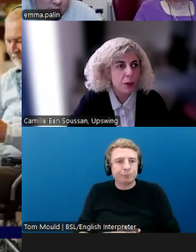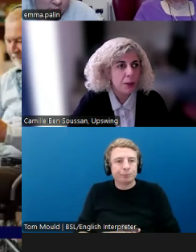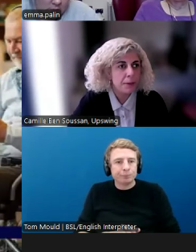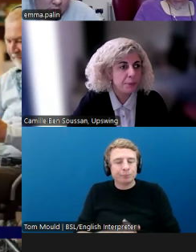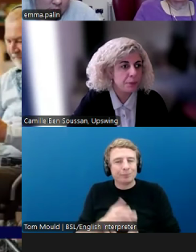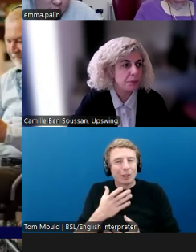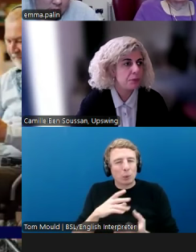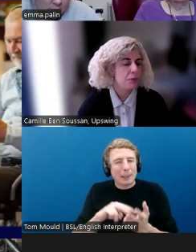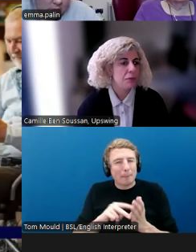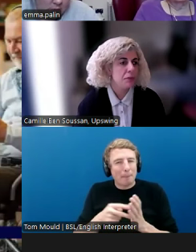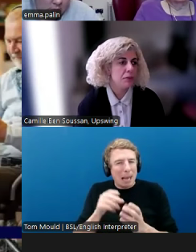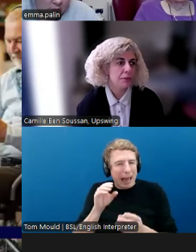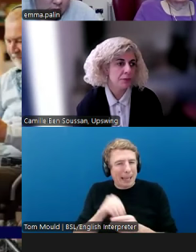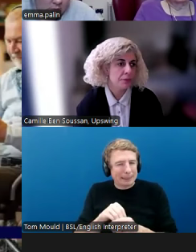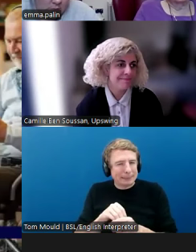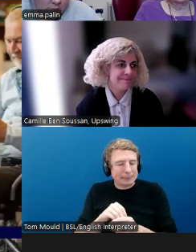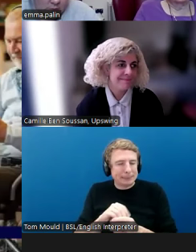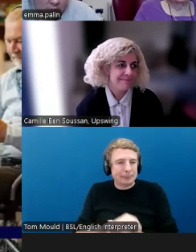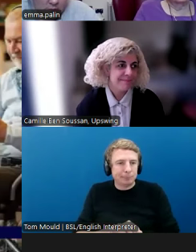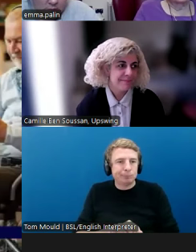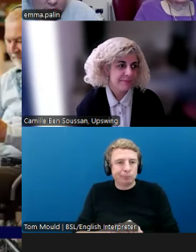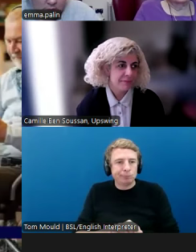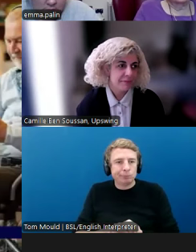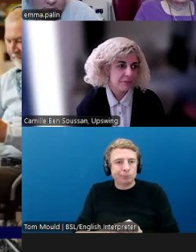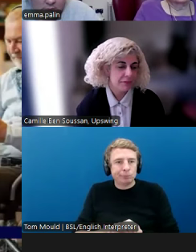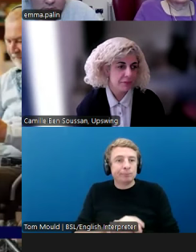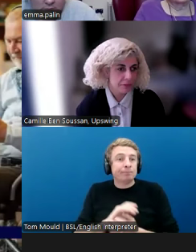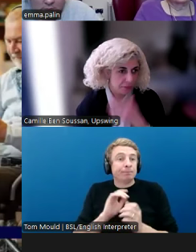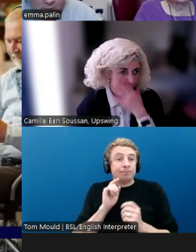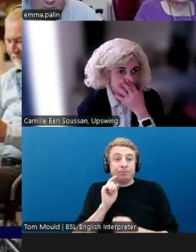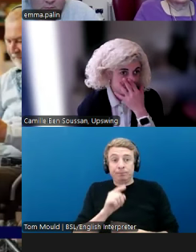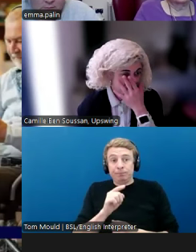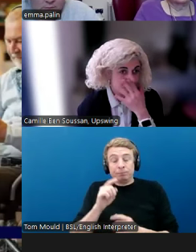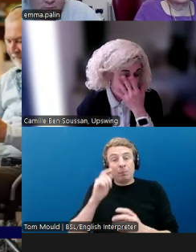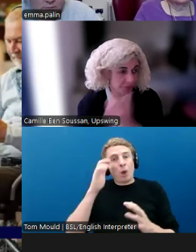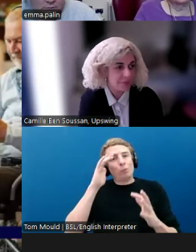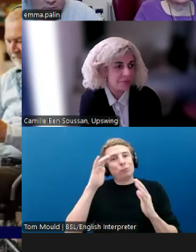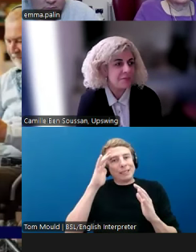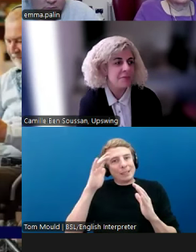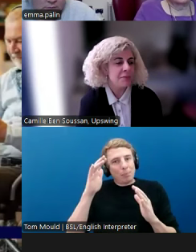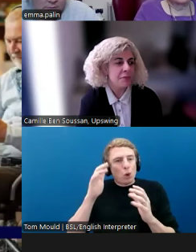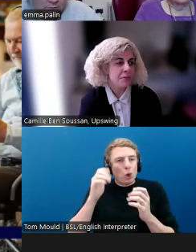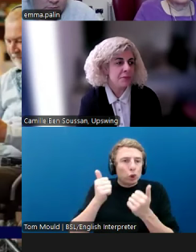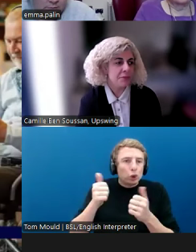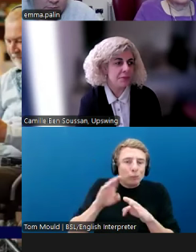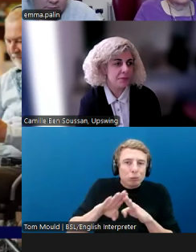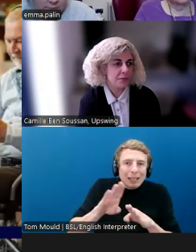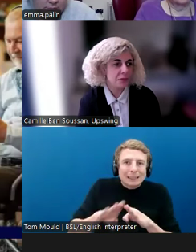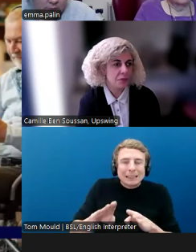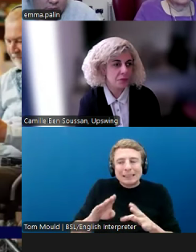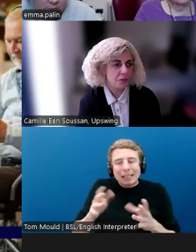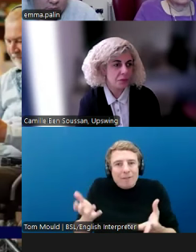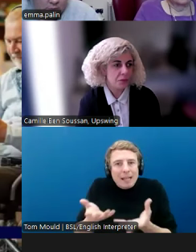The principles of good practice and enablers. The good news is we do know what helps, and it does start with co-creation.